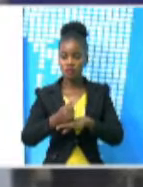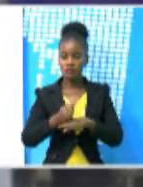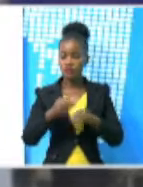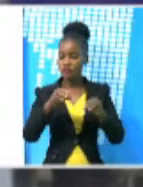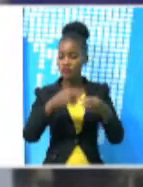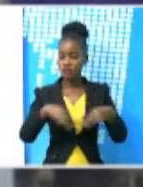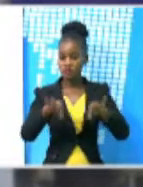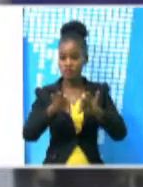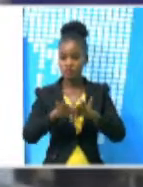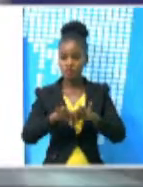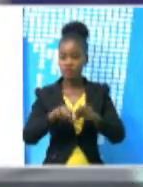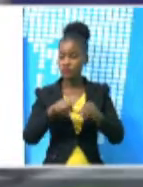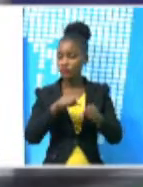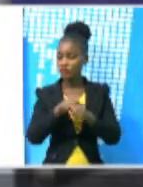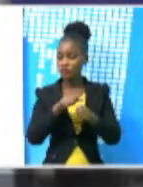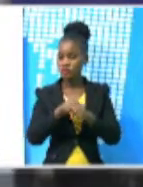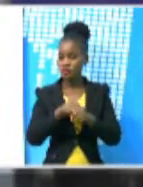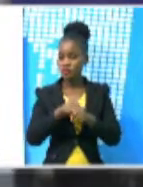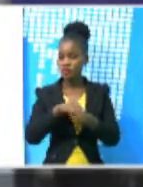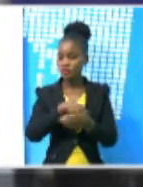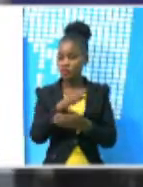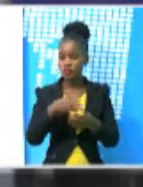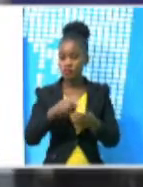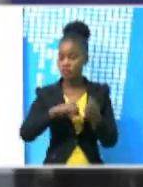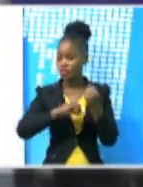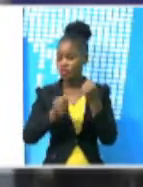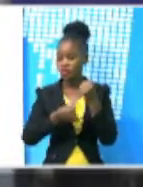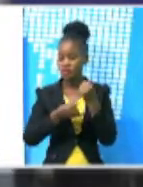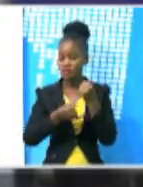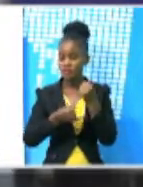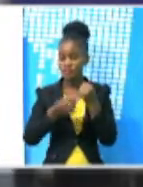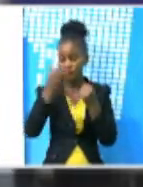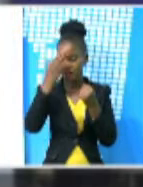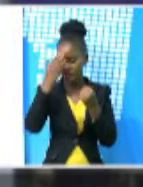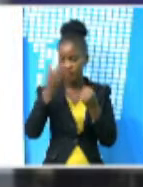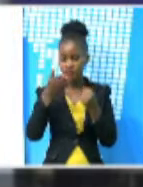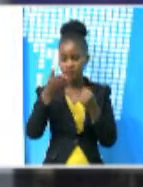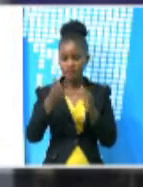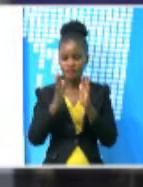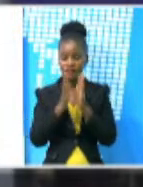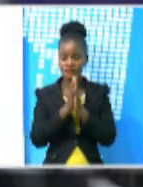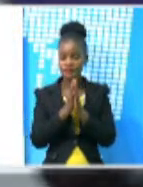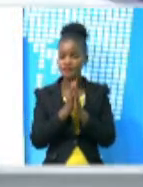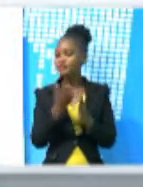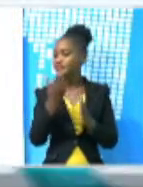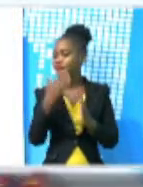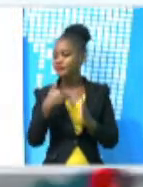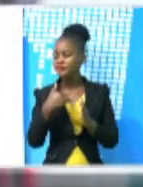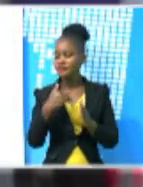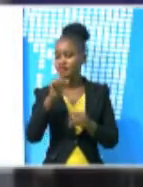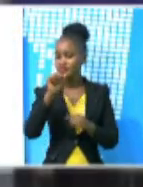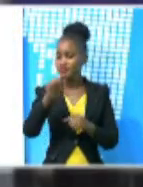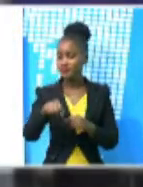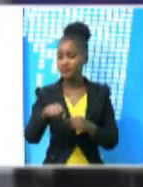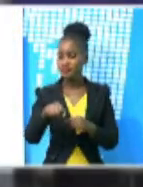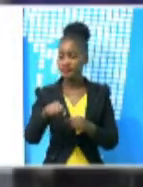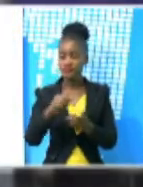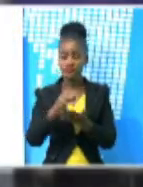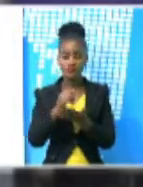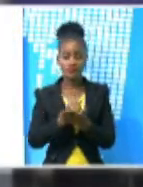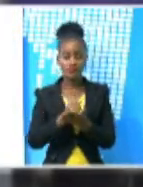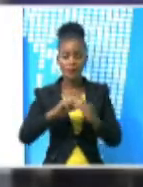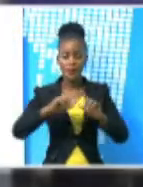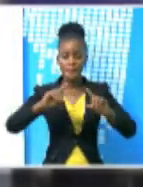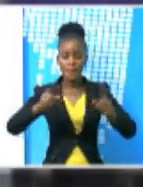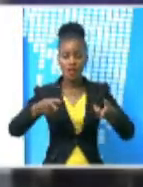families, businesses, people who are worried about jobs, about bills to pay. We want to do what we can to help them, but we recognise the